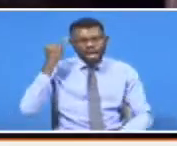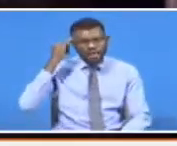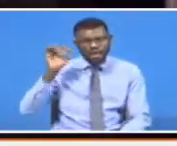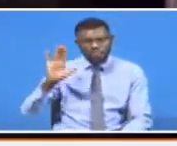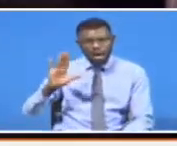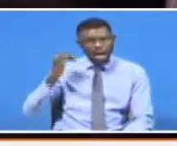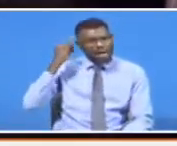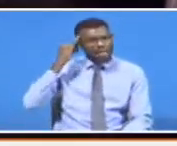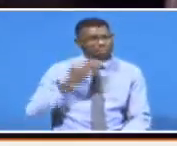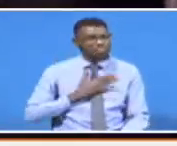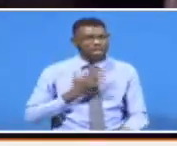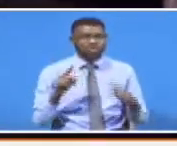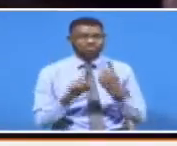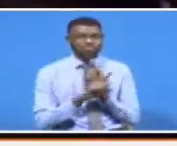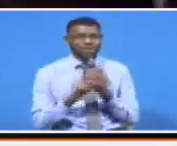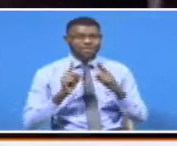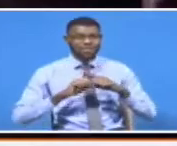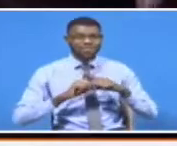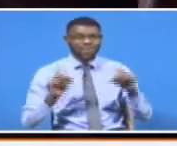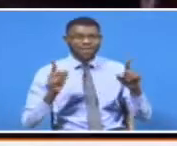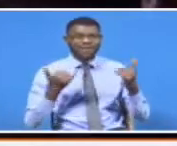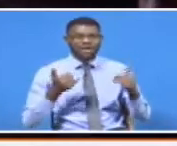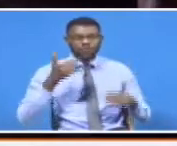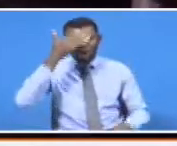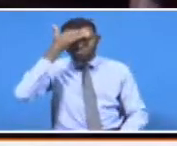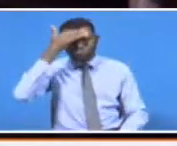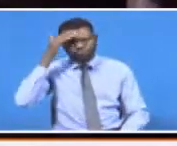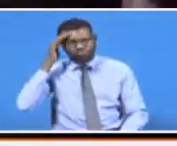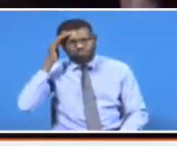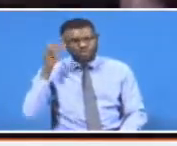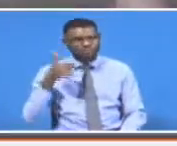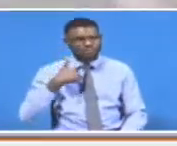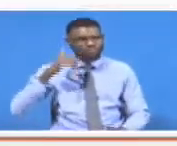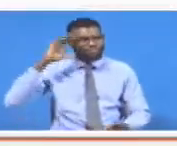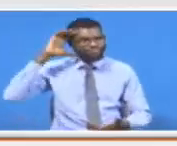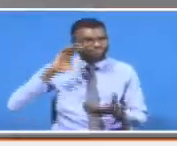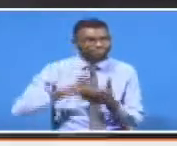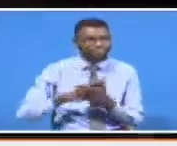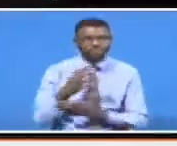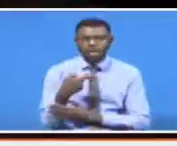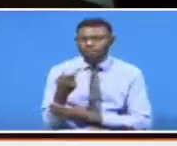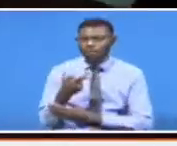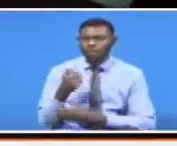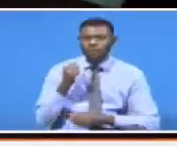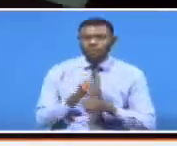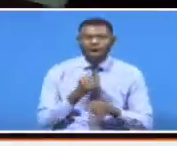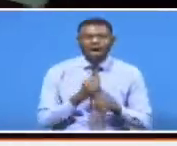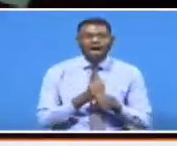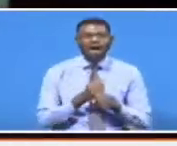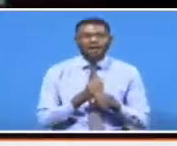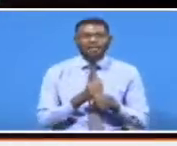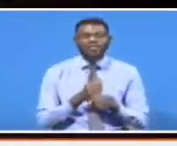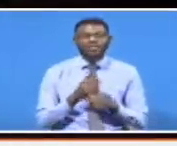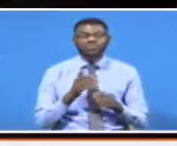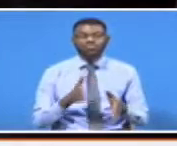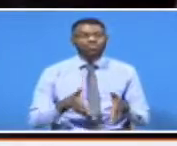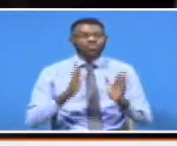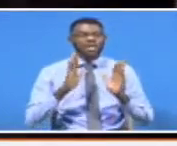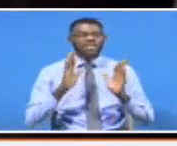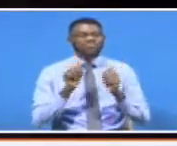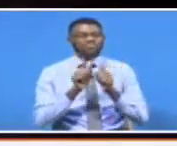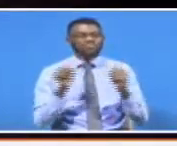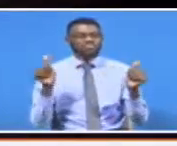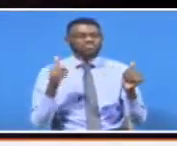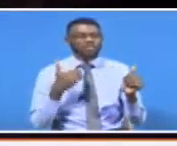this now behind us, I believe that we will have a working formula. I want to use both in